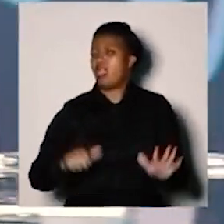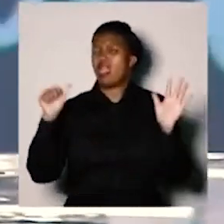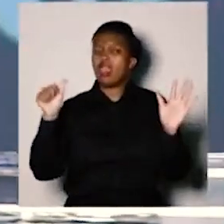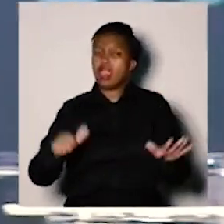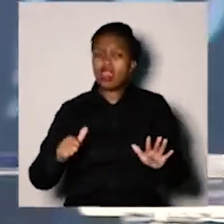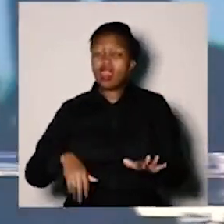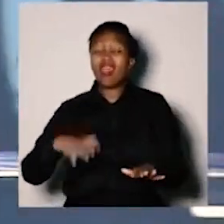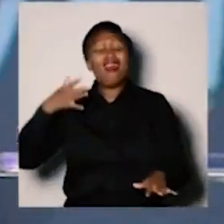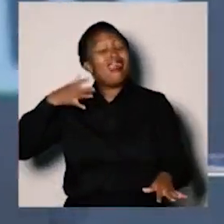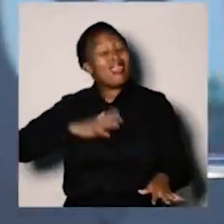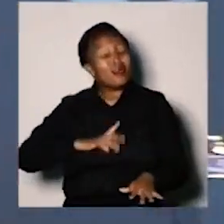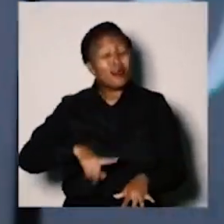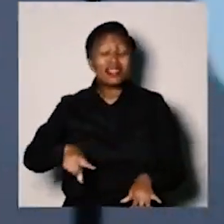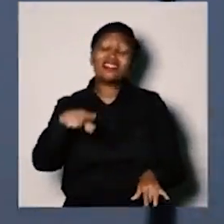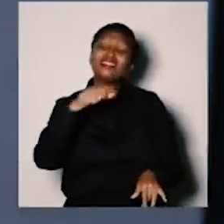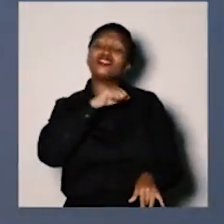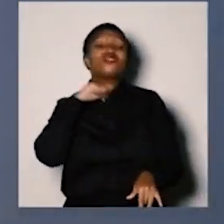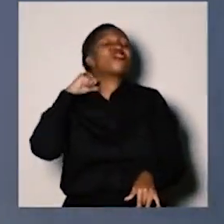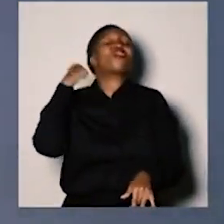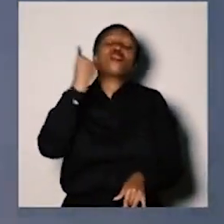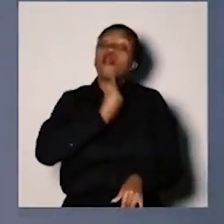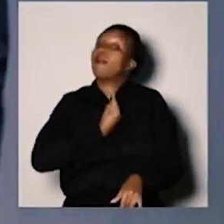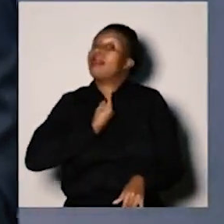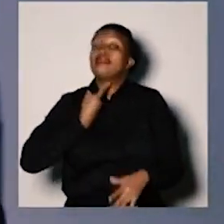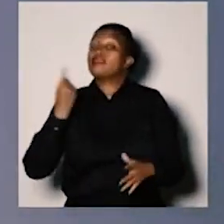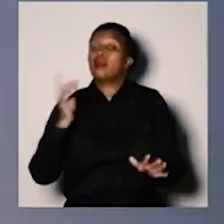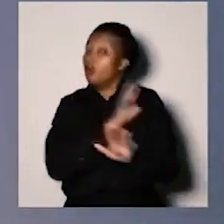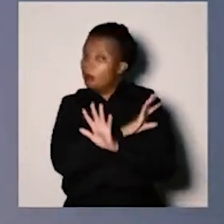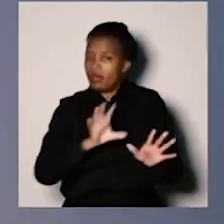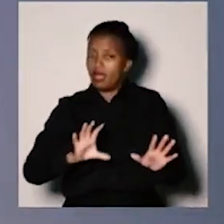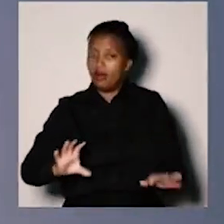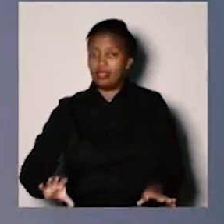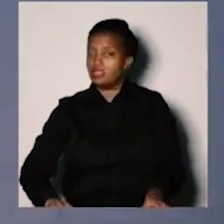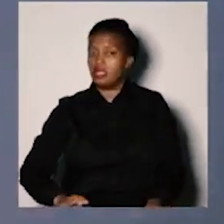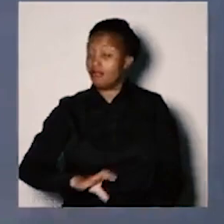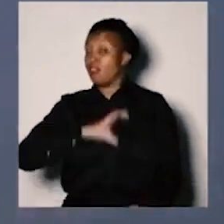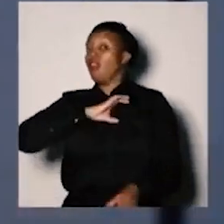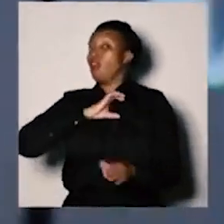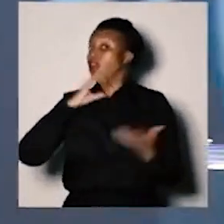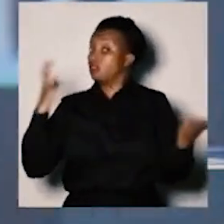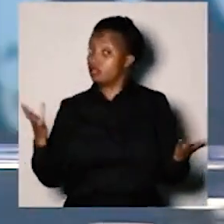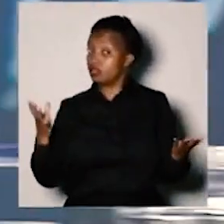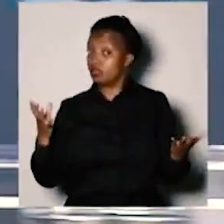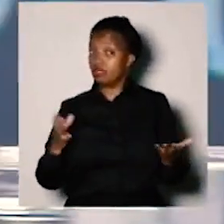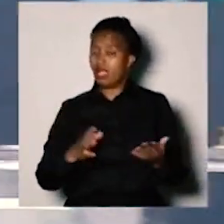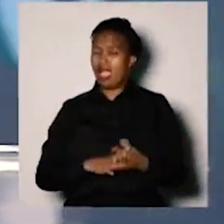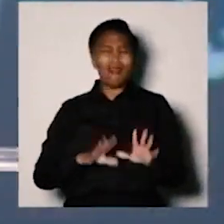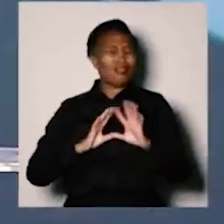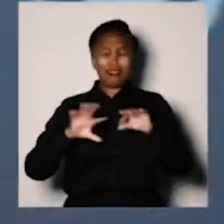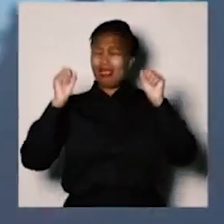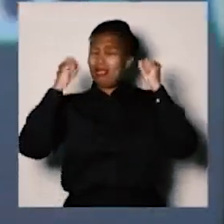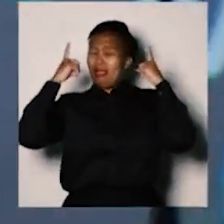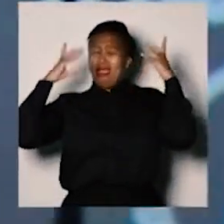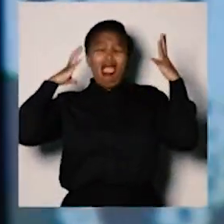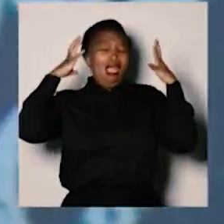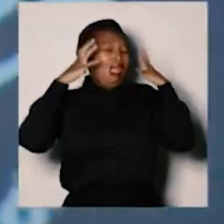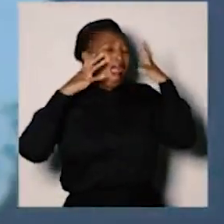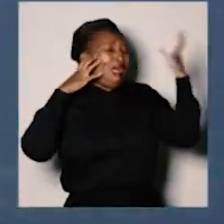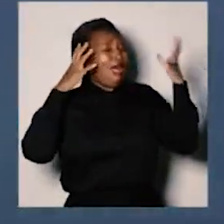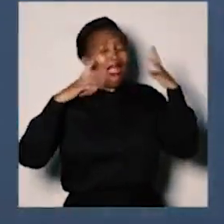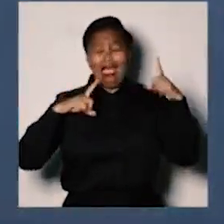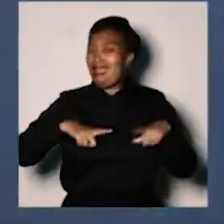my life. I just never had the courage to. Because I felt, I don't understand. I'm living